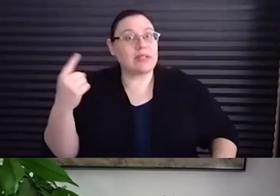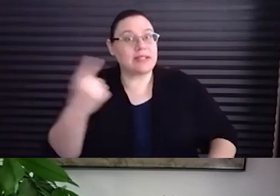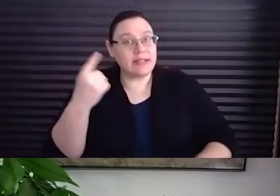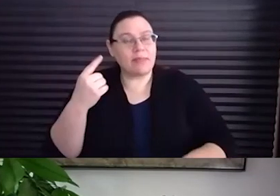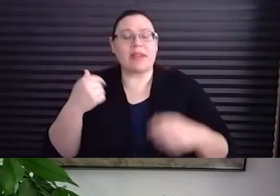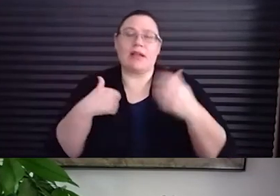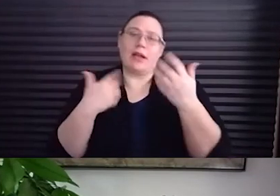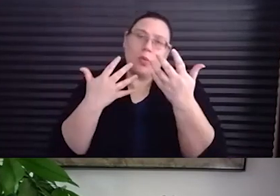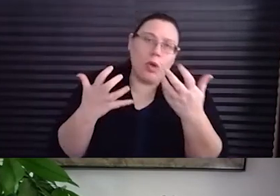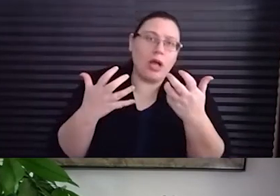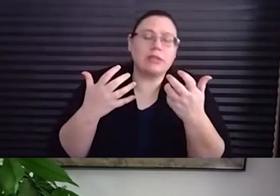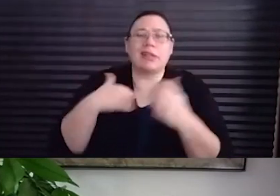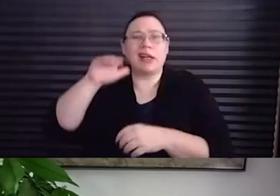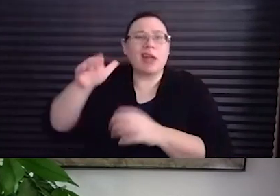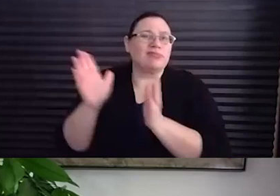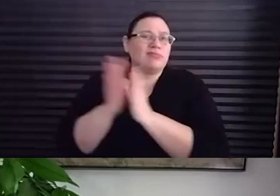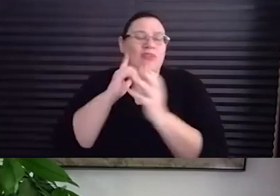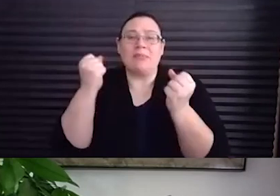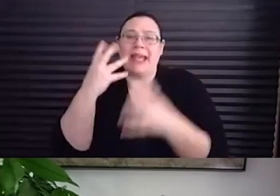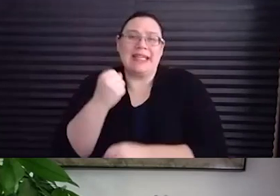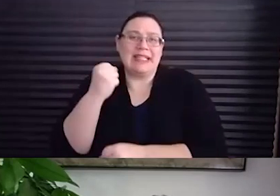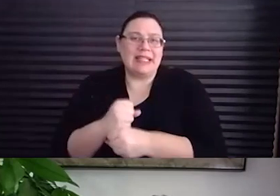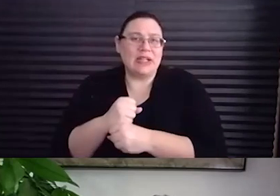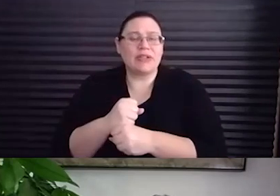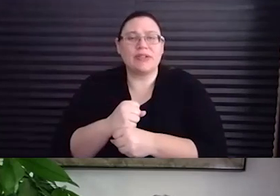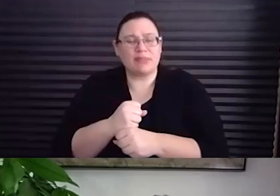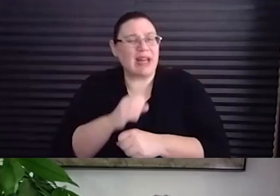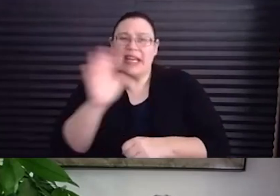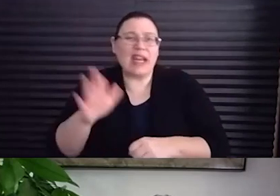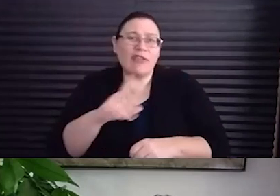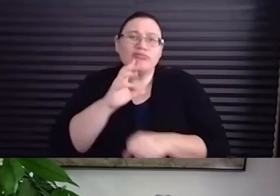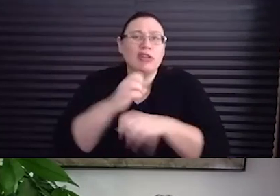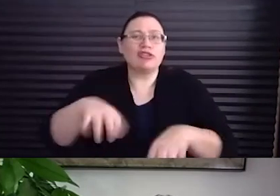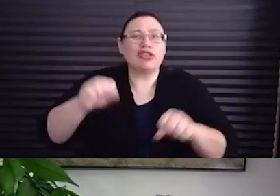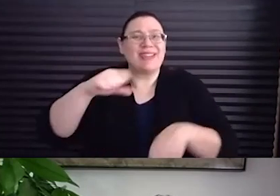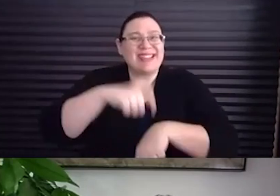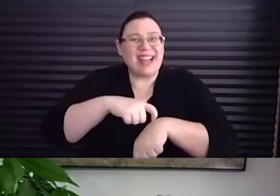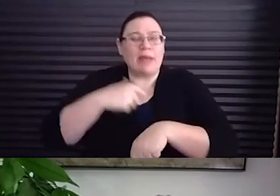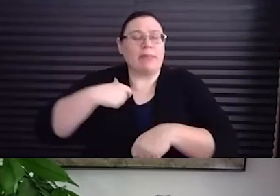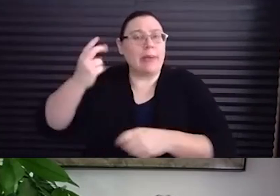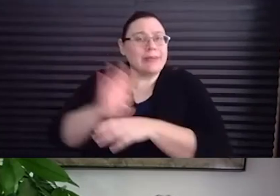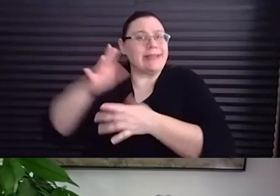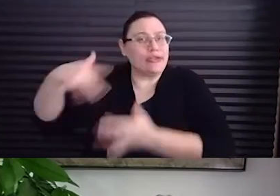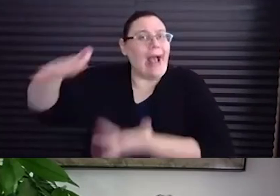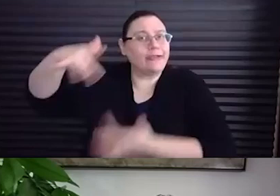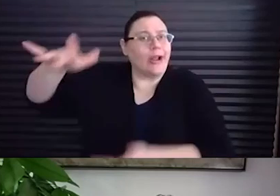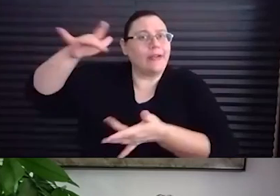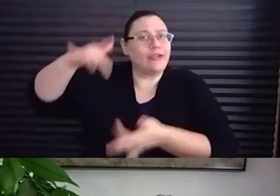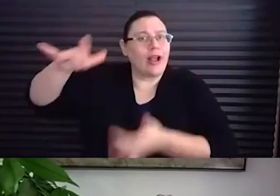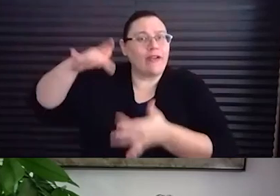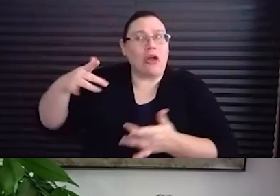wanted, and I had requests in many years that I was never taking the time to do because I was always traveling. And I started